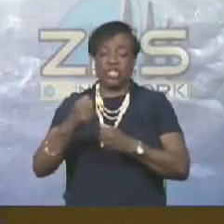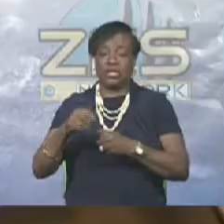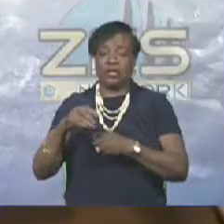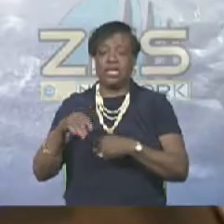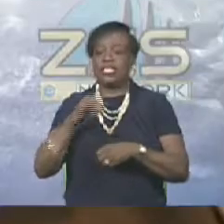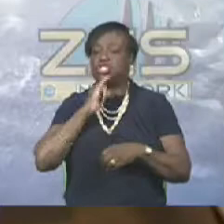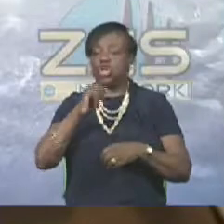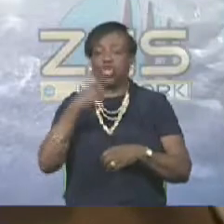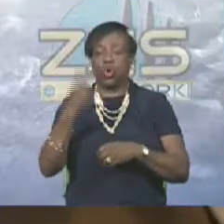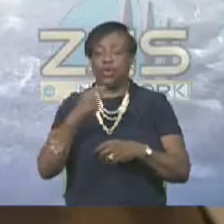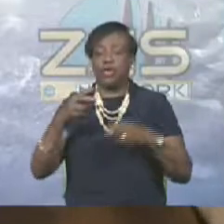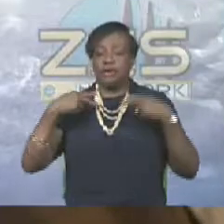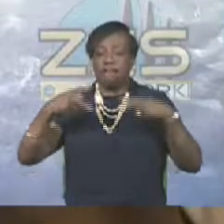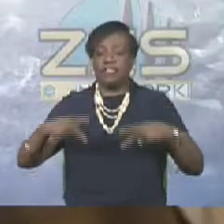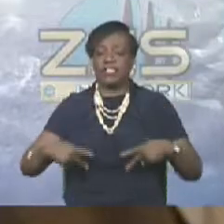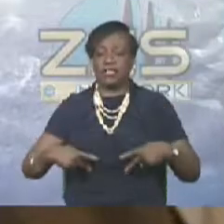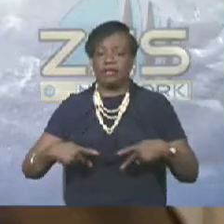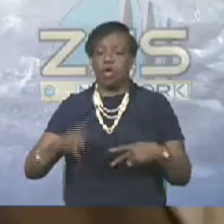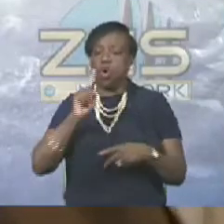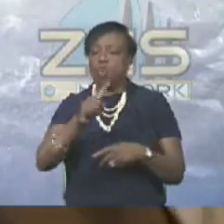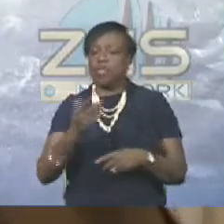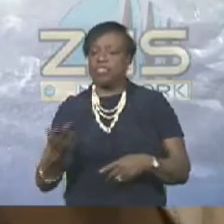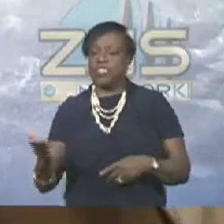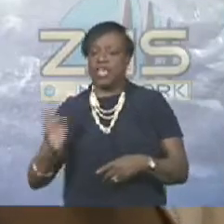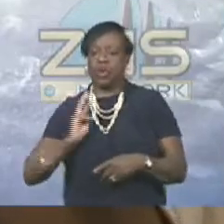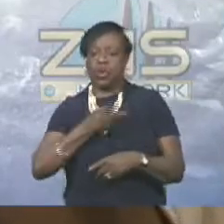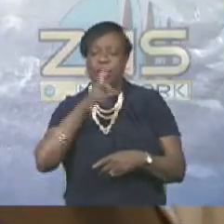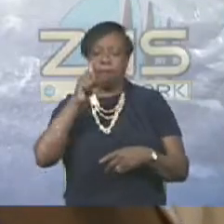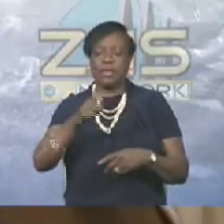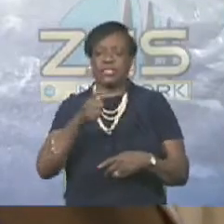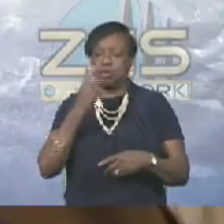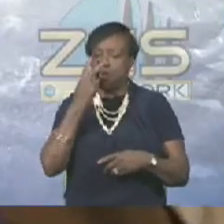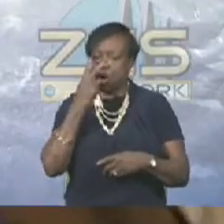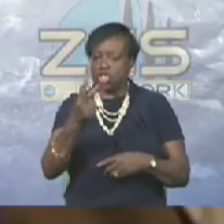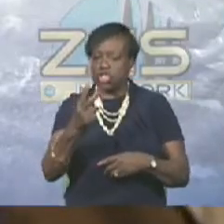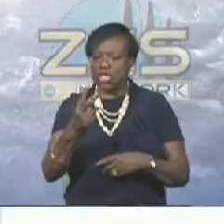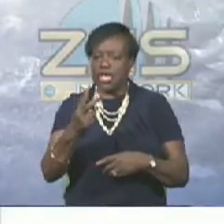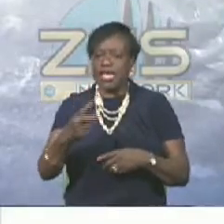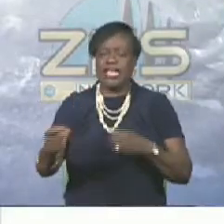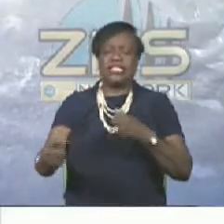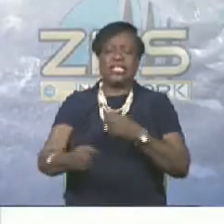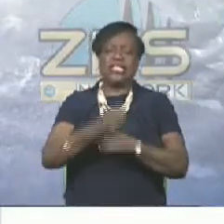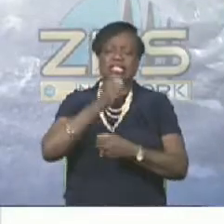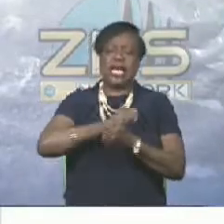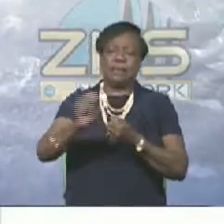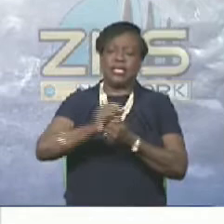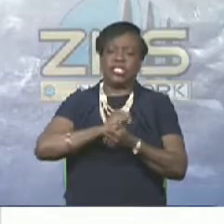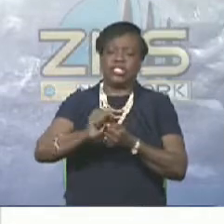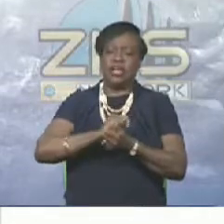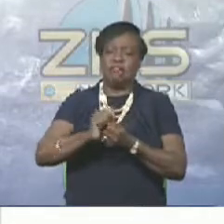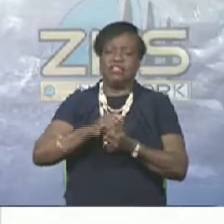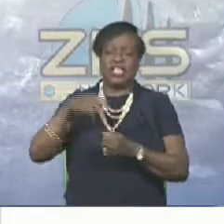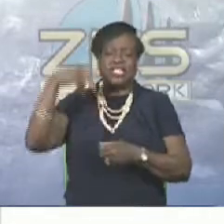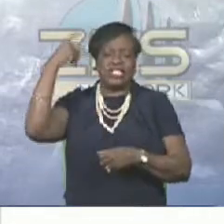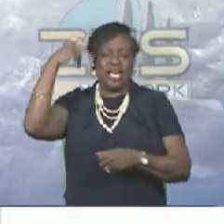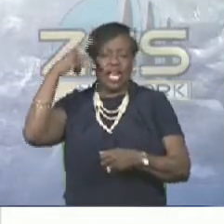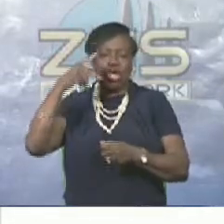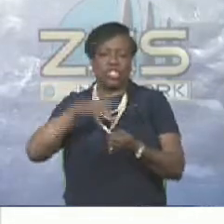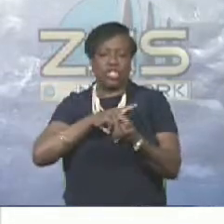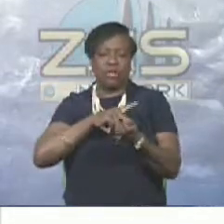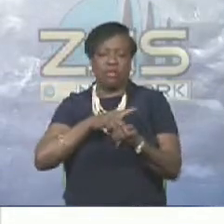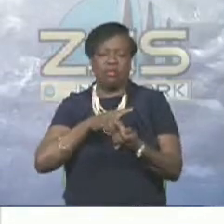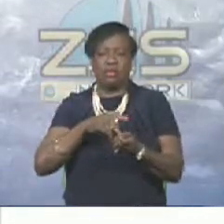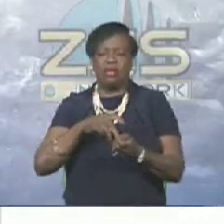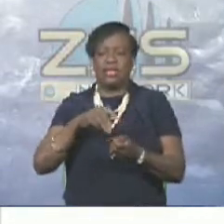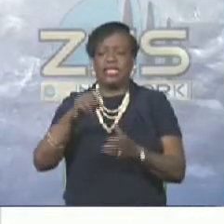physical. One of the things we have to watch is the damage this thing is doing to the psychological state of people. It's not just the